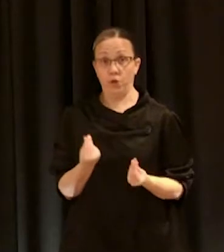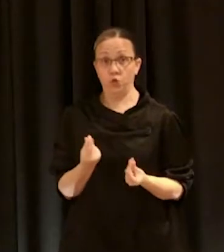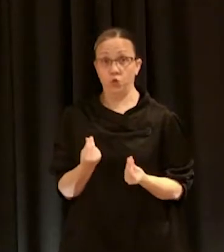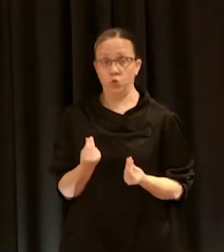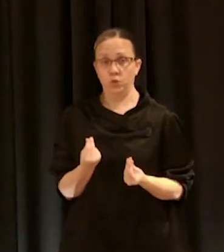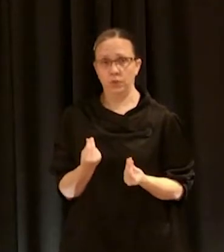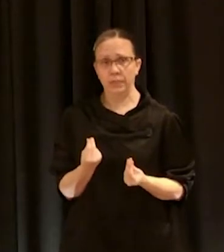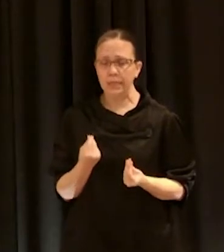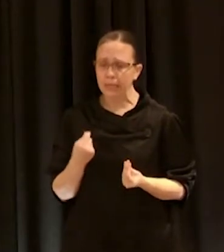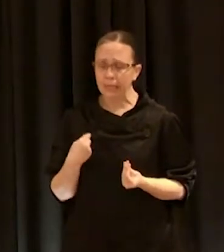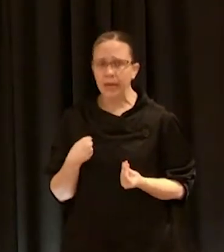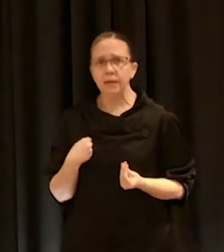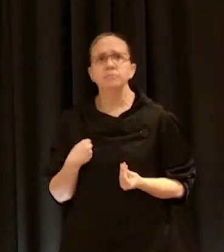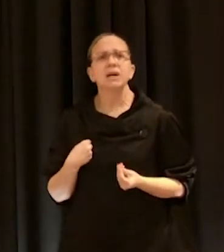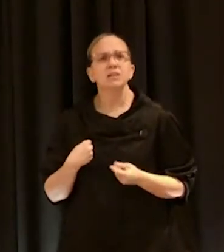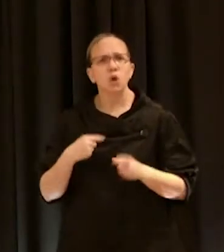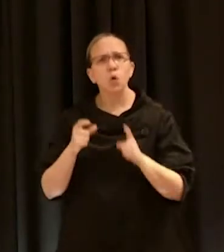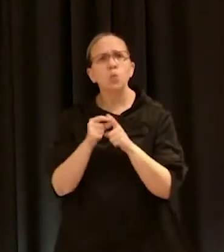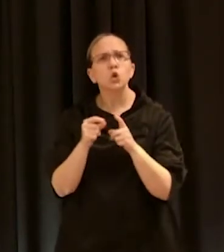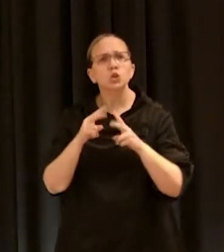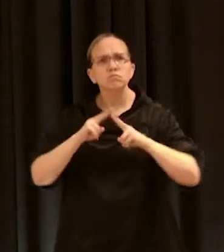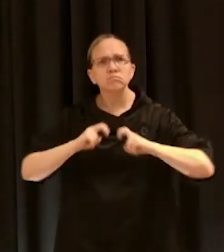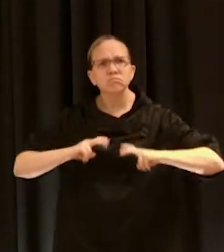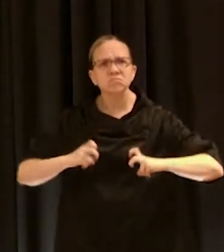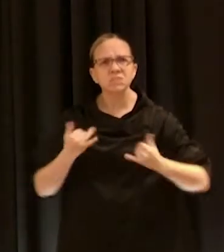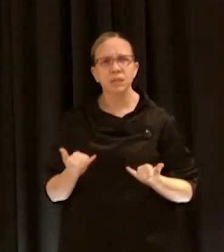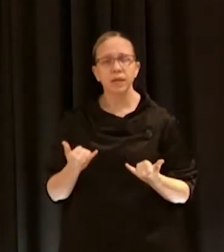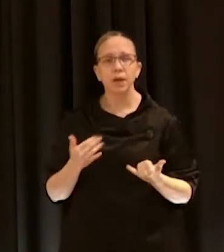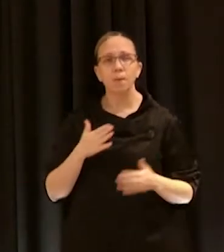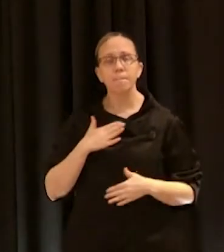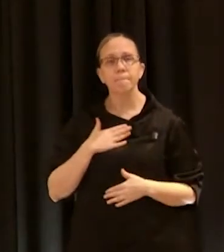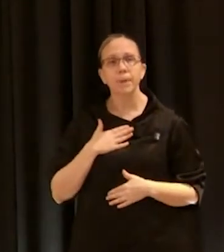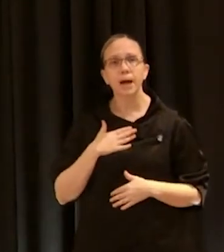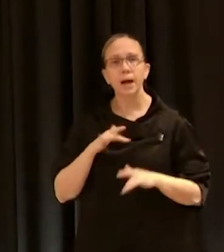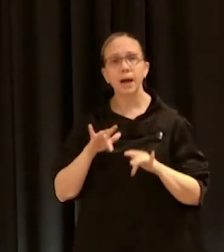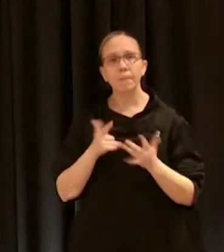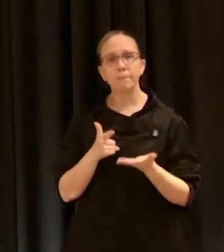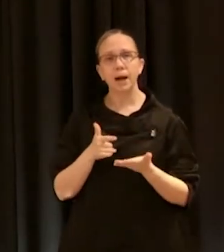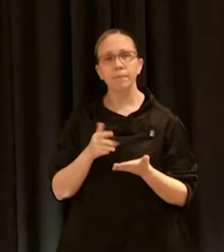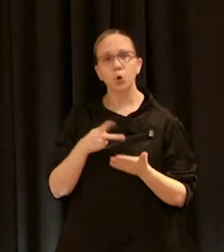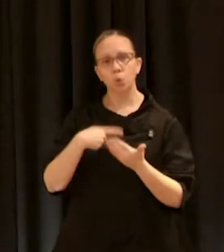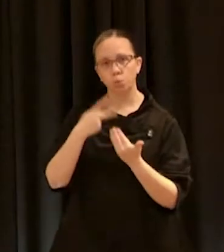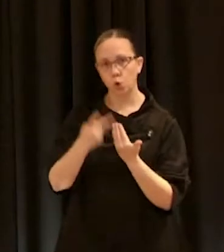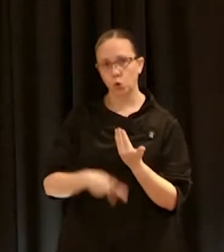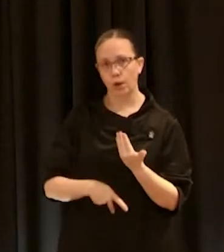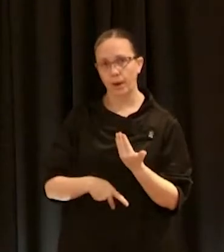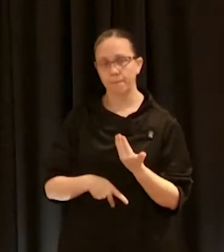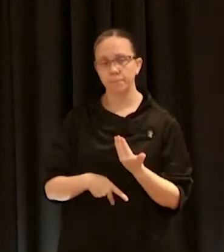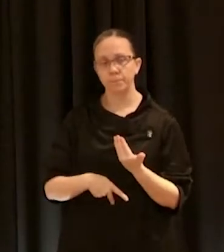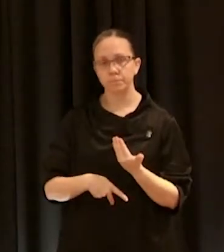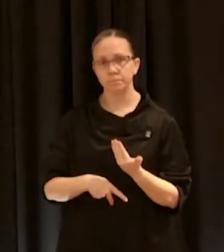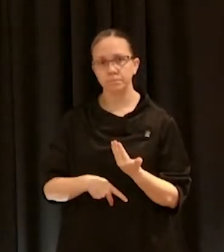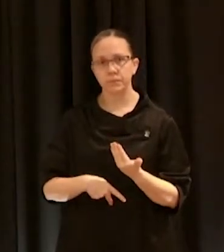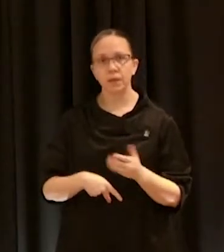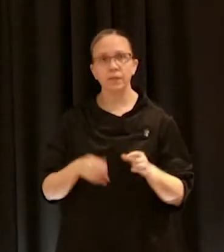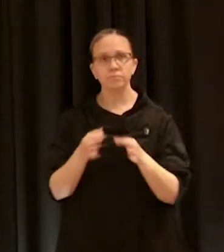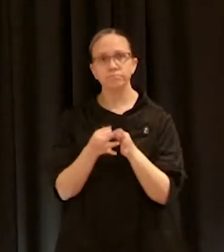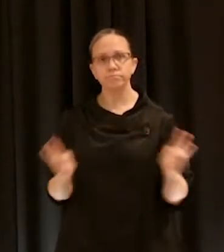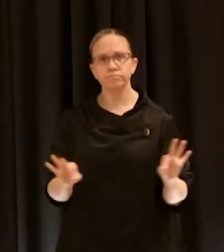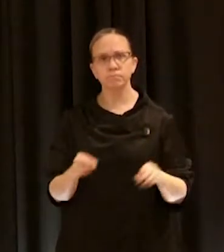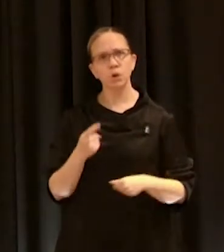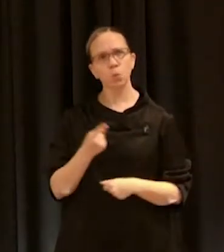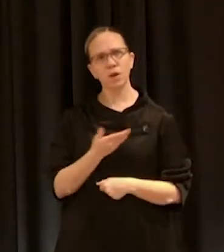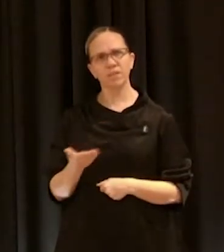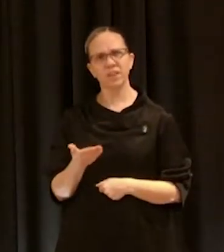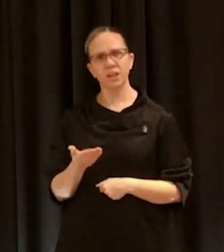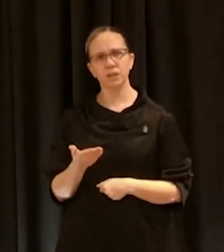do, I just did a little word search today on my Bible program, just the phrase, one